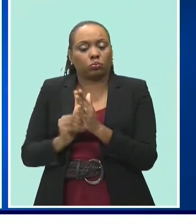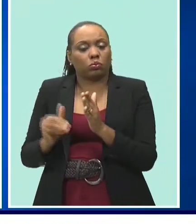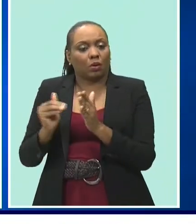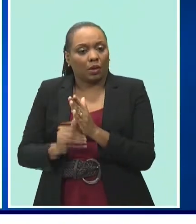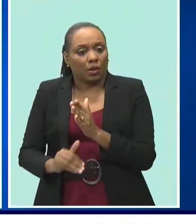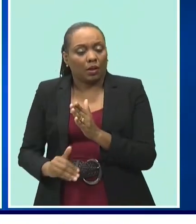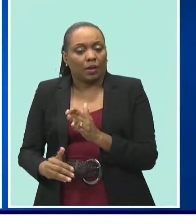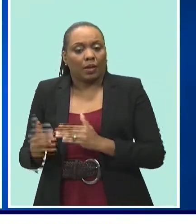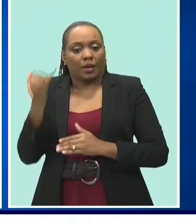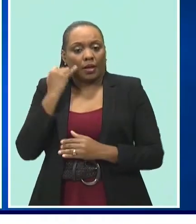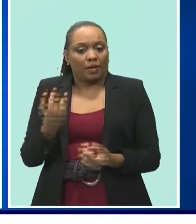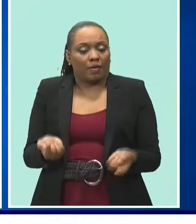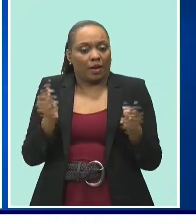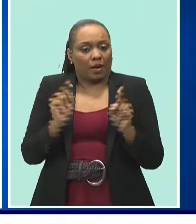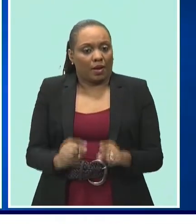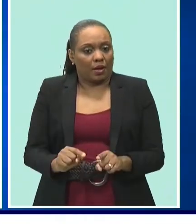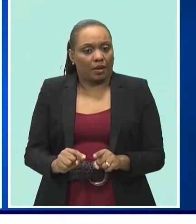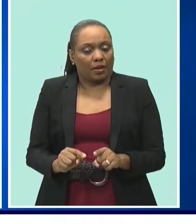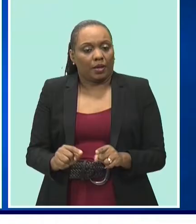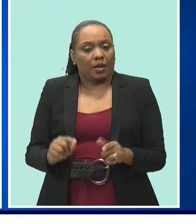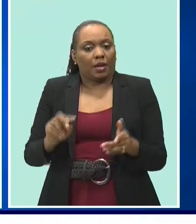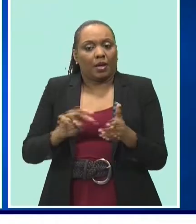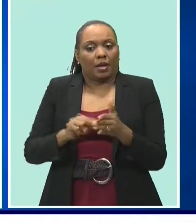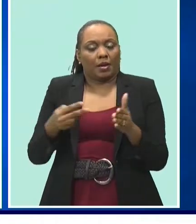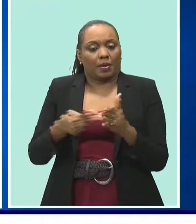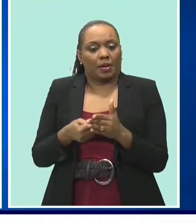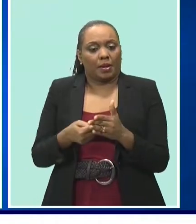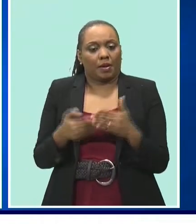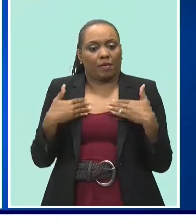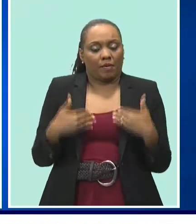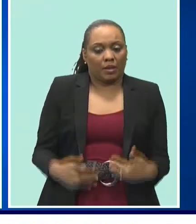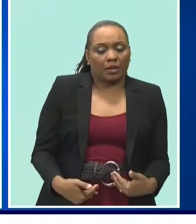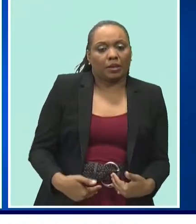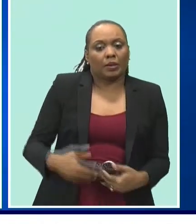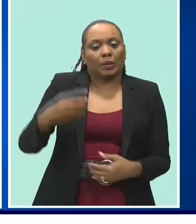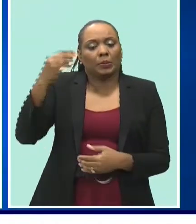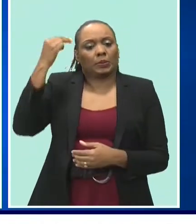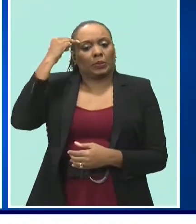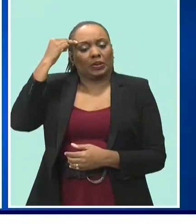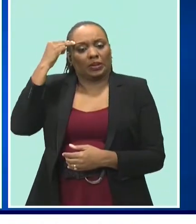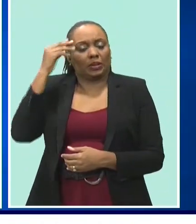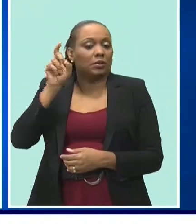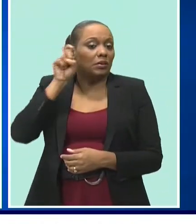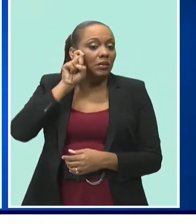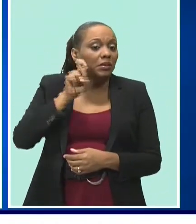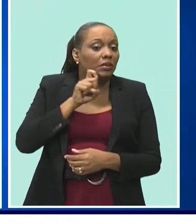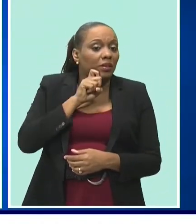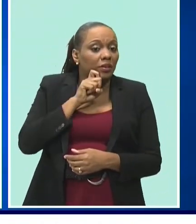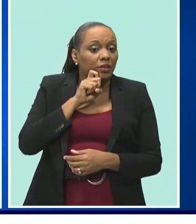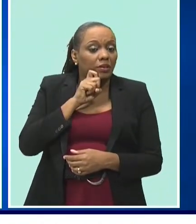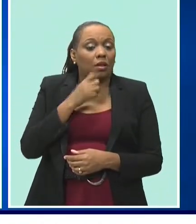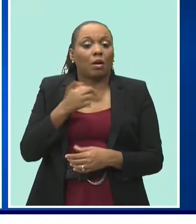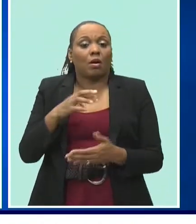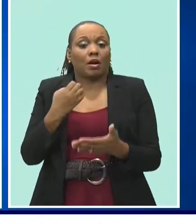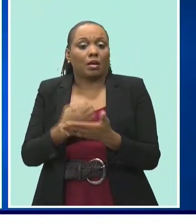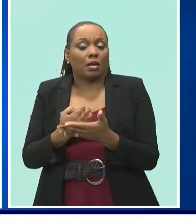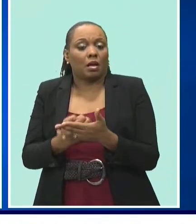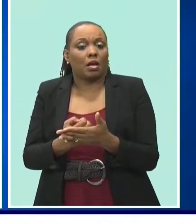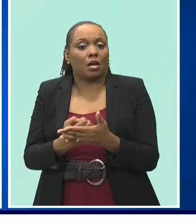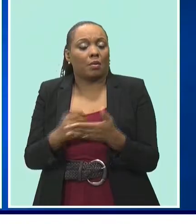in, or are likely to result in physical, psychological, sexual, or economic